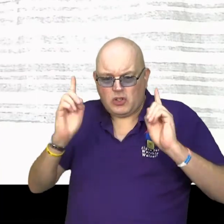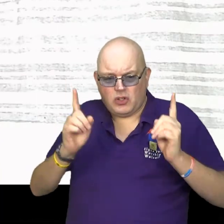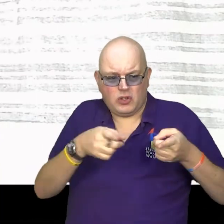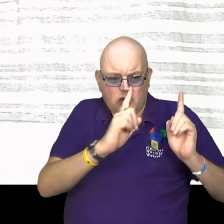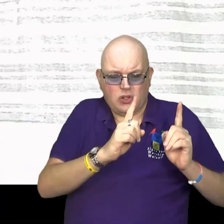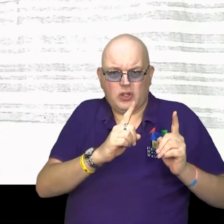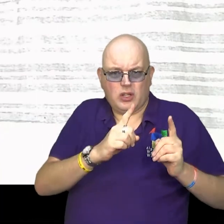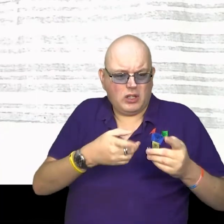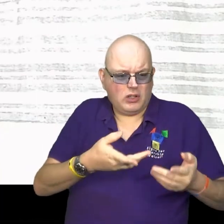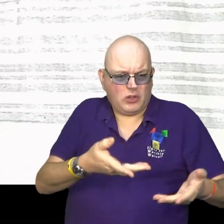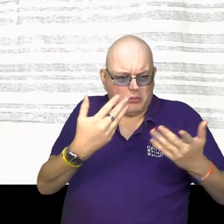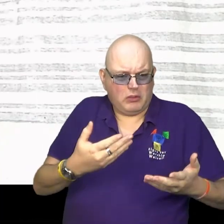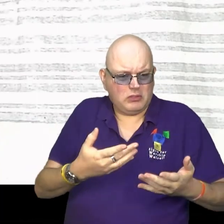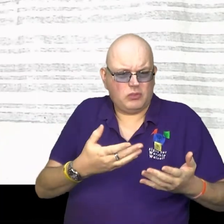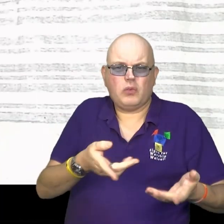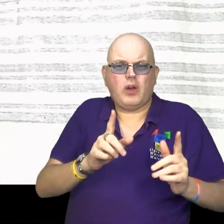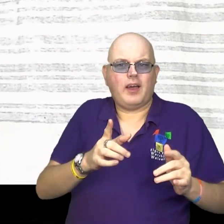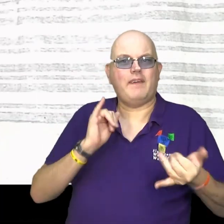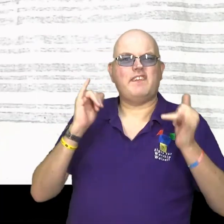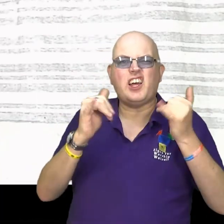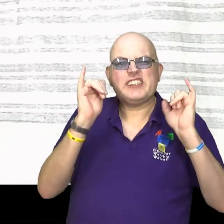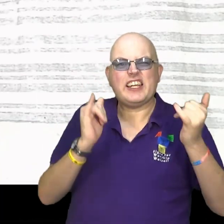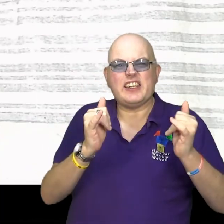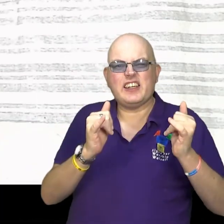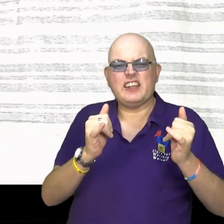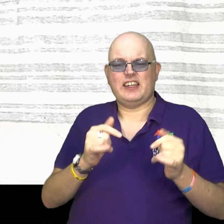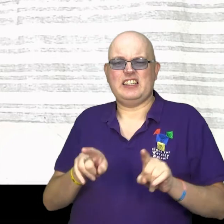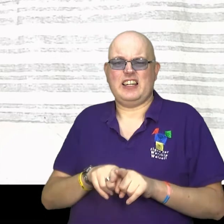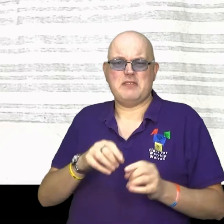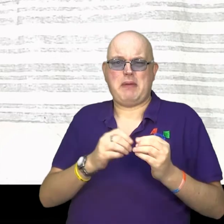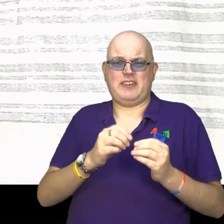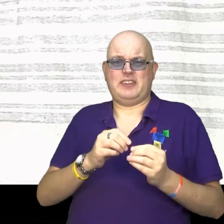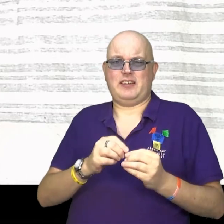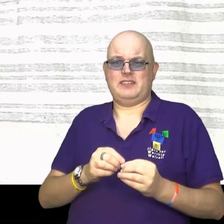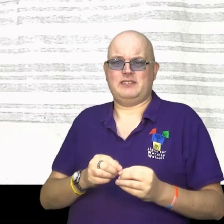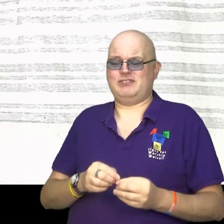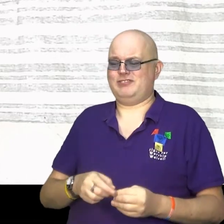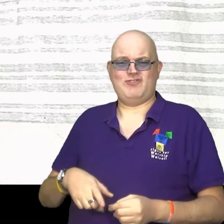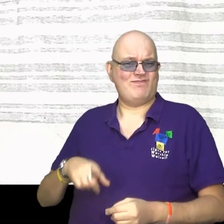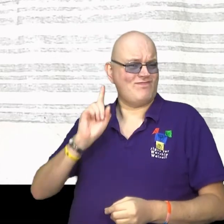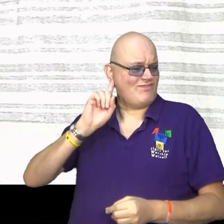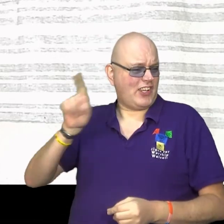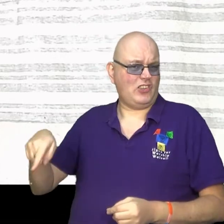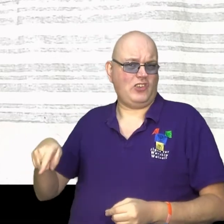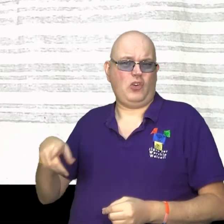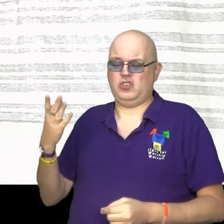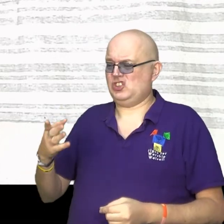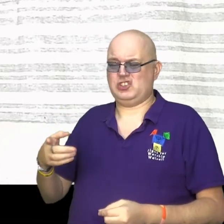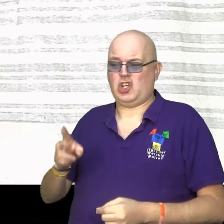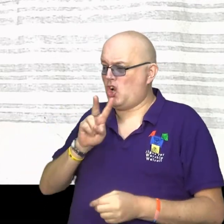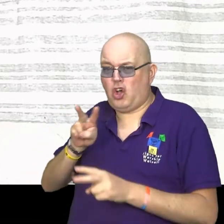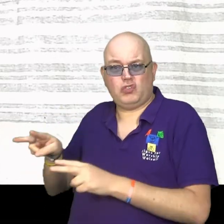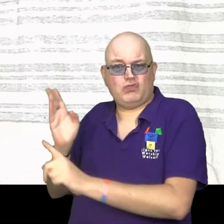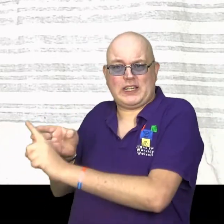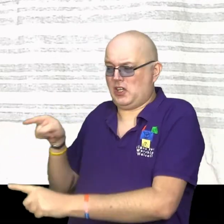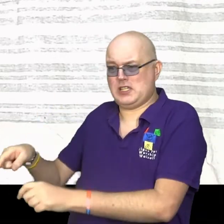all the leaders, and they are having a massive party. It seems that Belshazzar is in complete denial, or he's